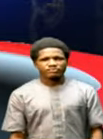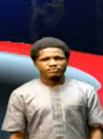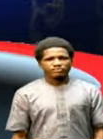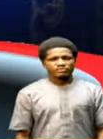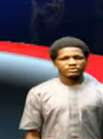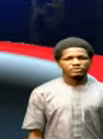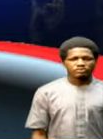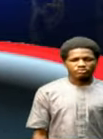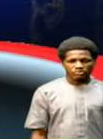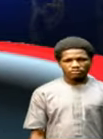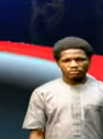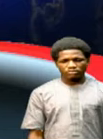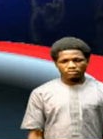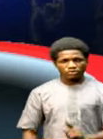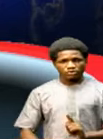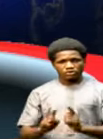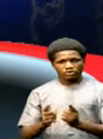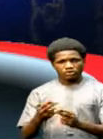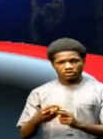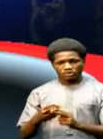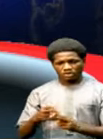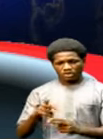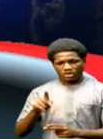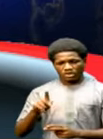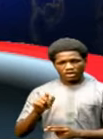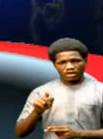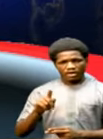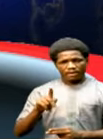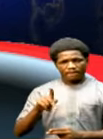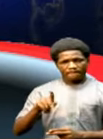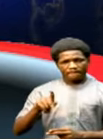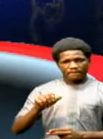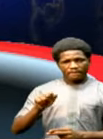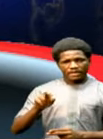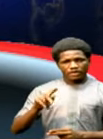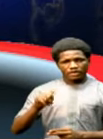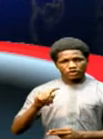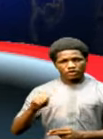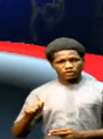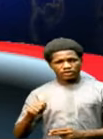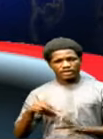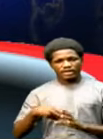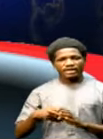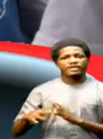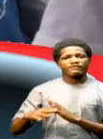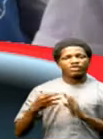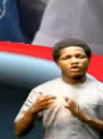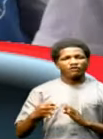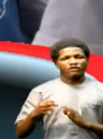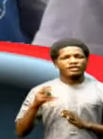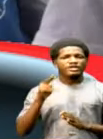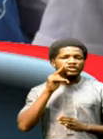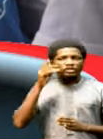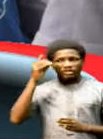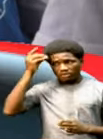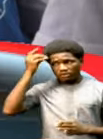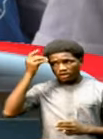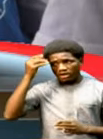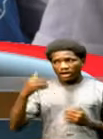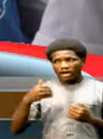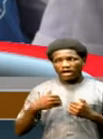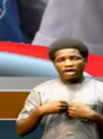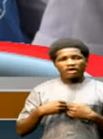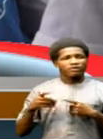A group that goes by the name Patriots in Defense of Nigeria's Democracy has commenced pre-presidential inauguration rally